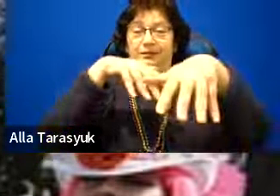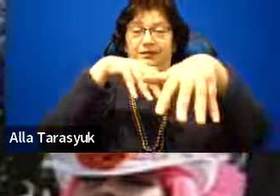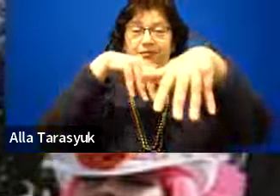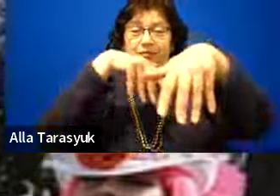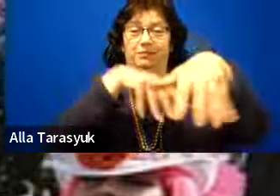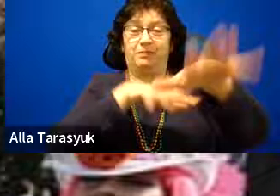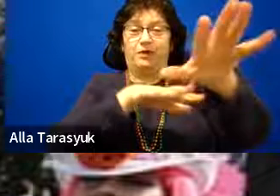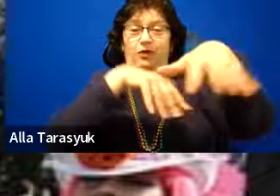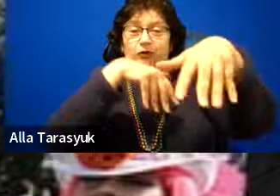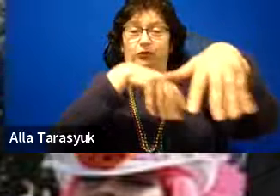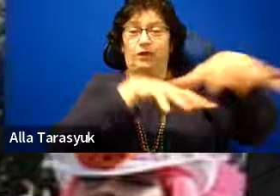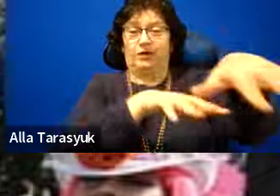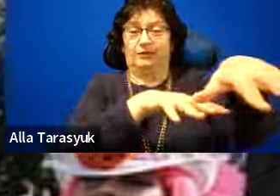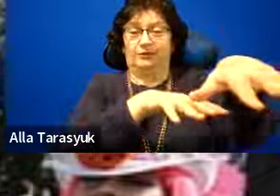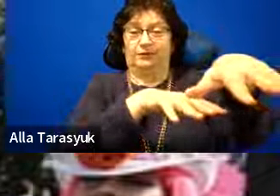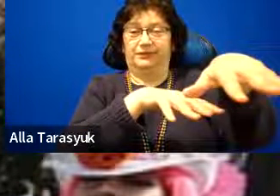Parade.